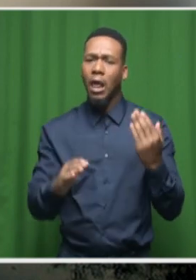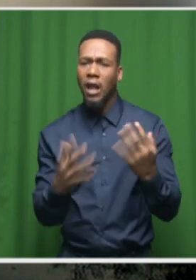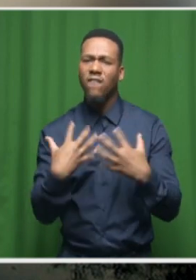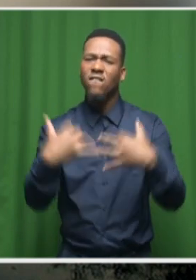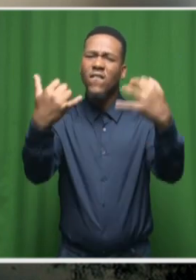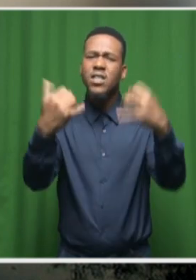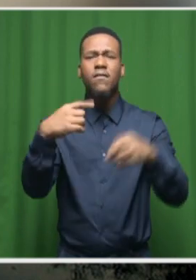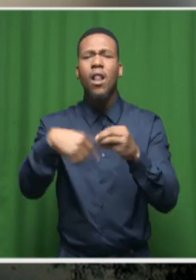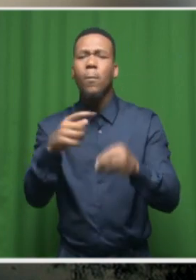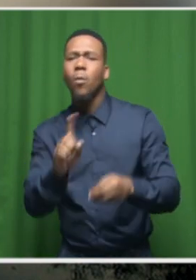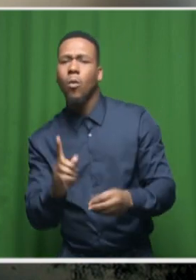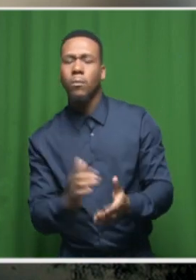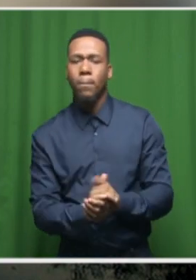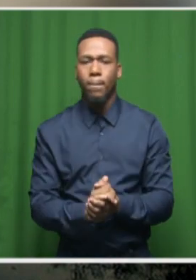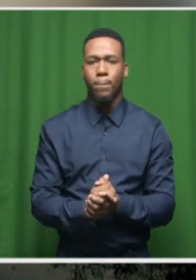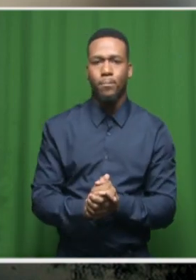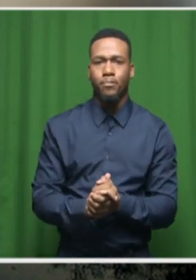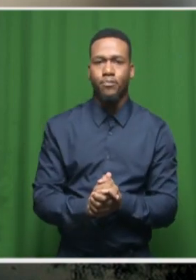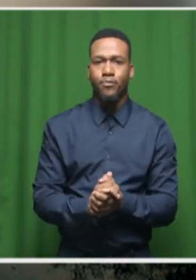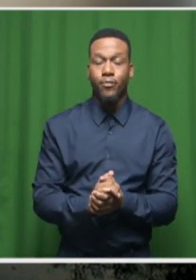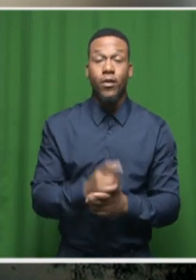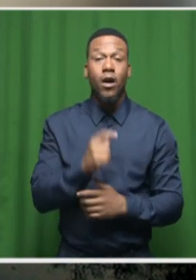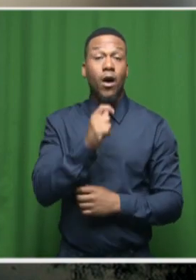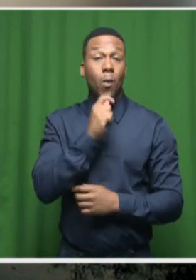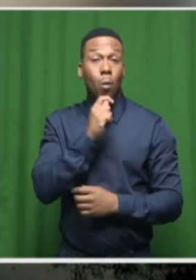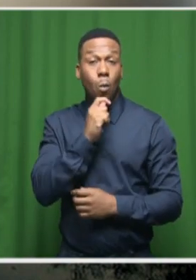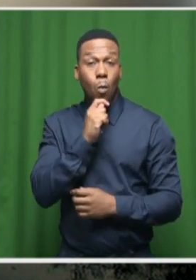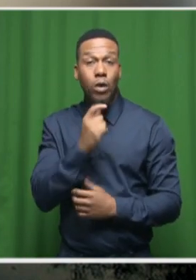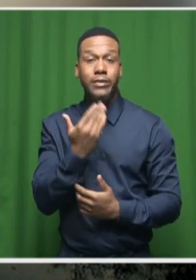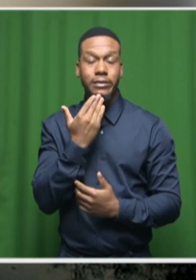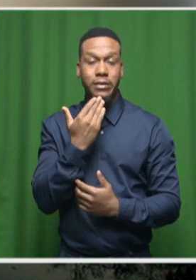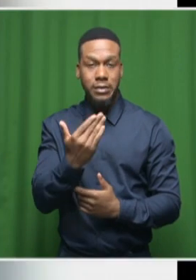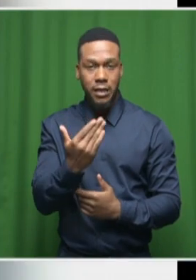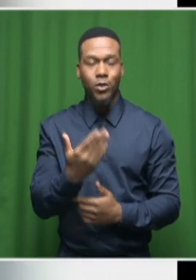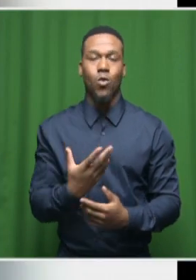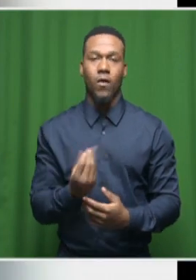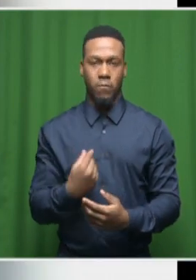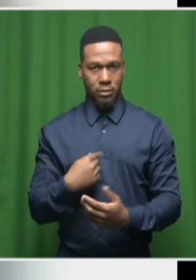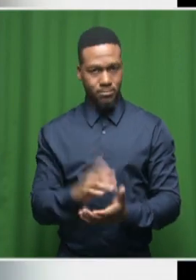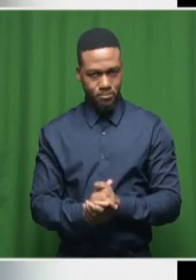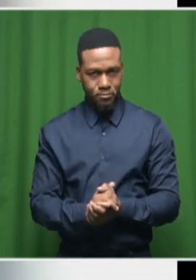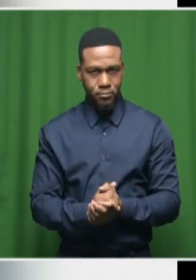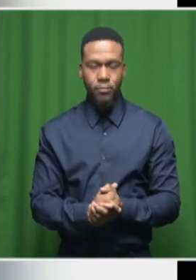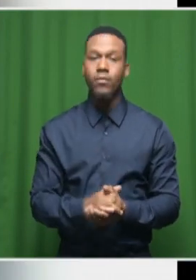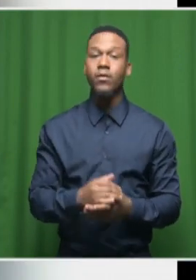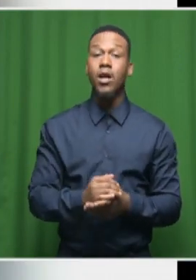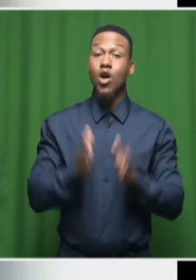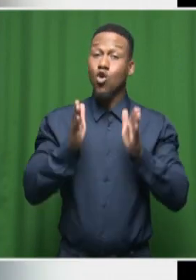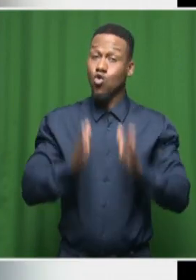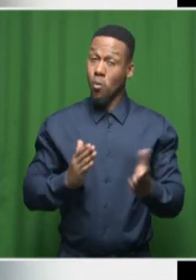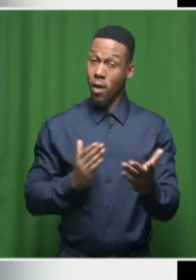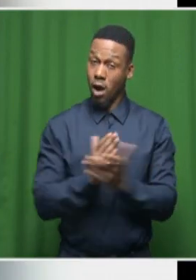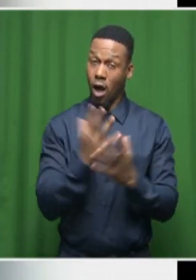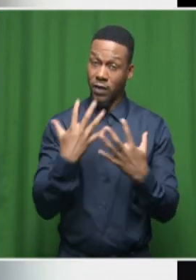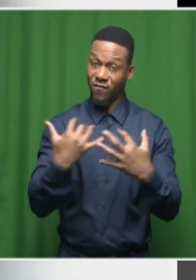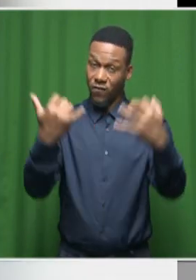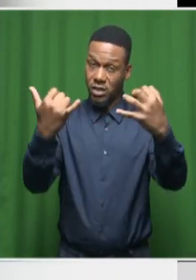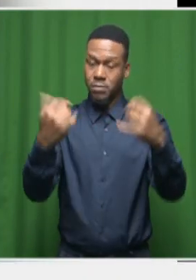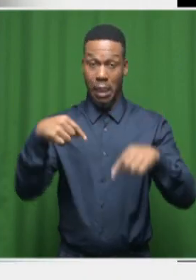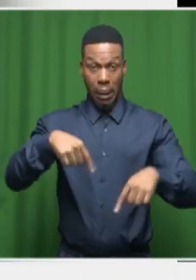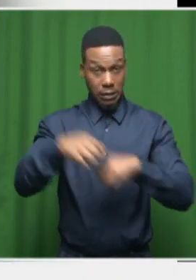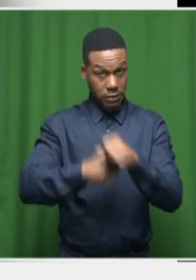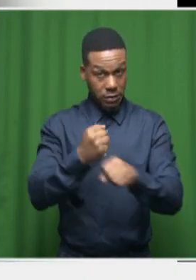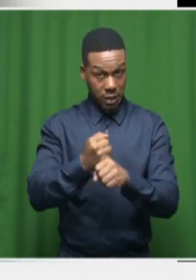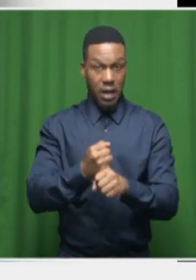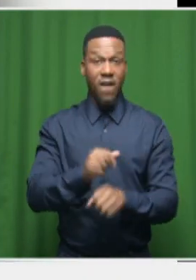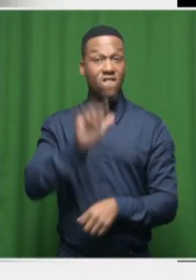about. Good morning, Lebo, and thanks for having us on the show this morning. So the Human Rights Festival is 5 years old this year. We're very